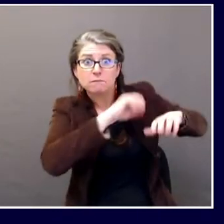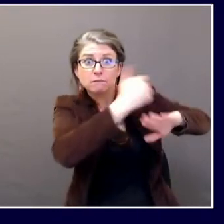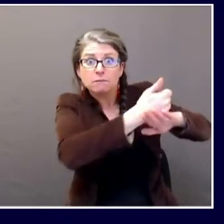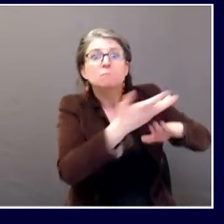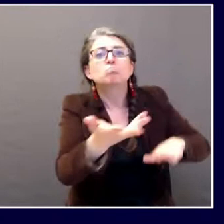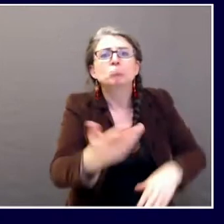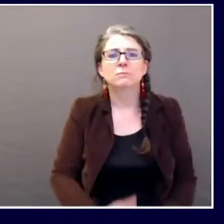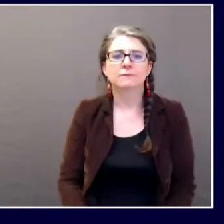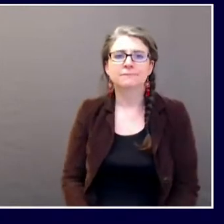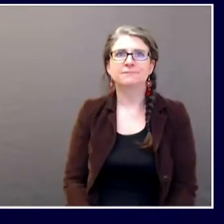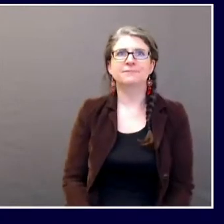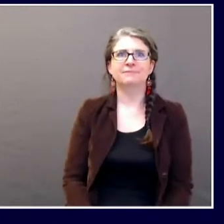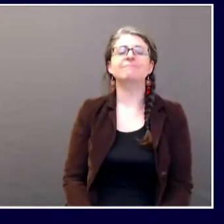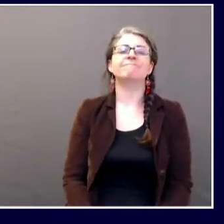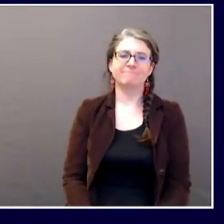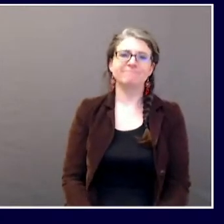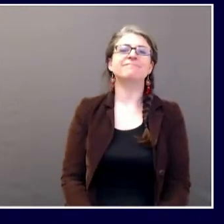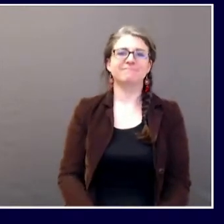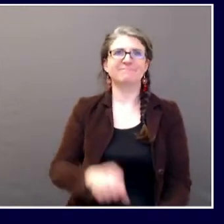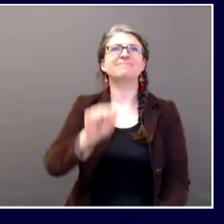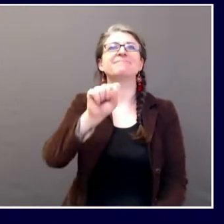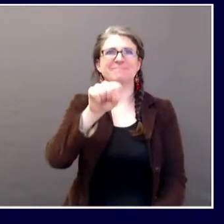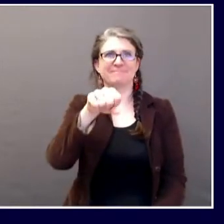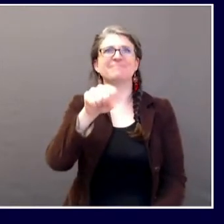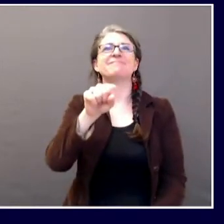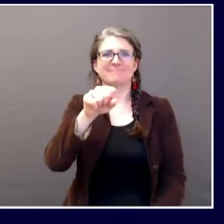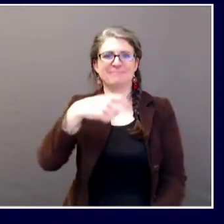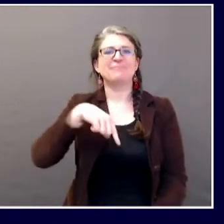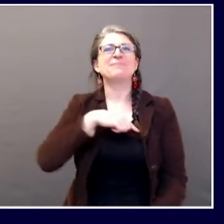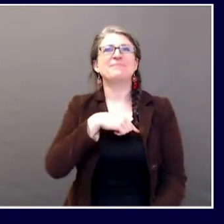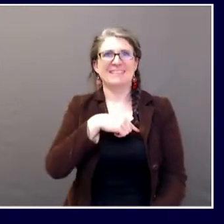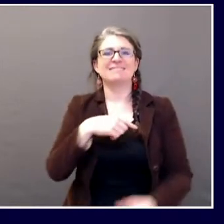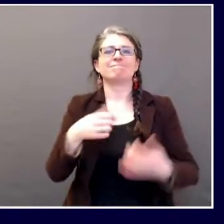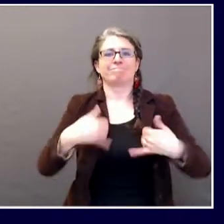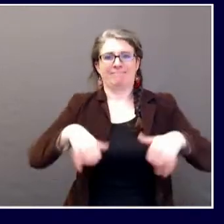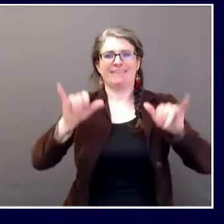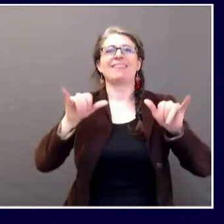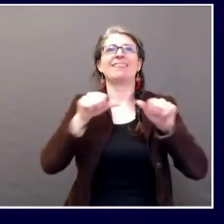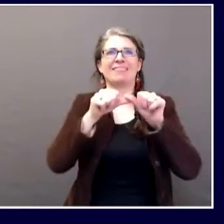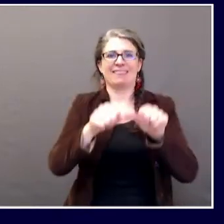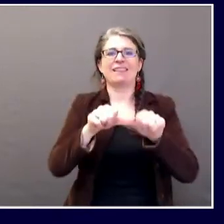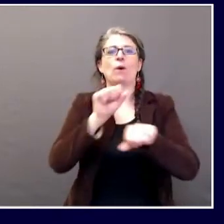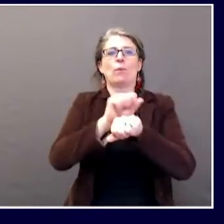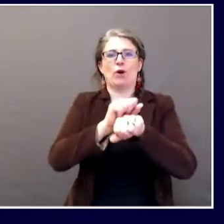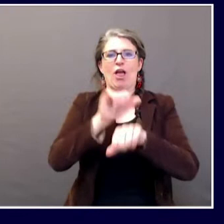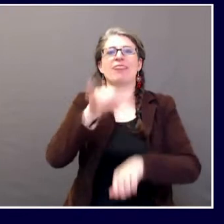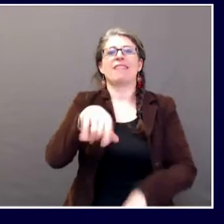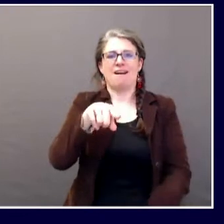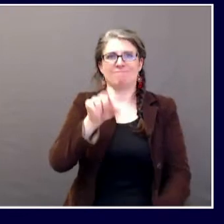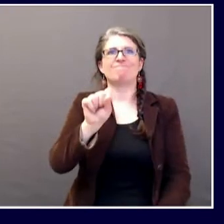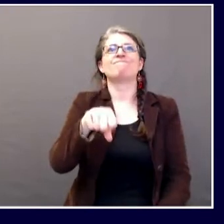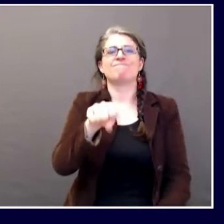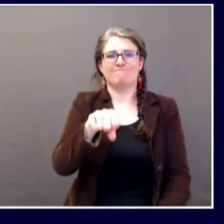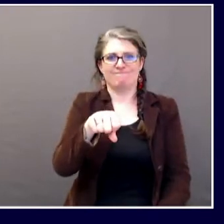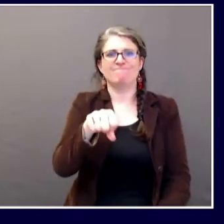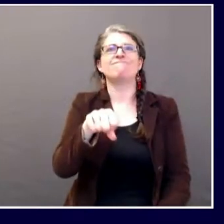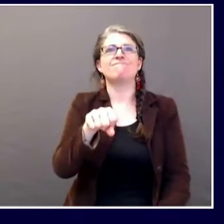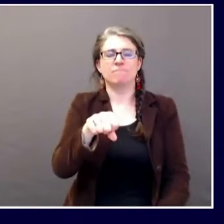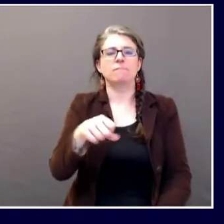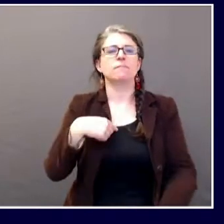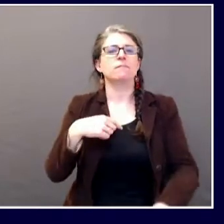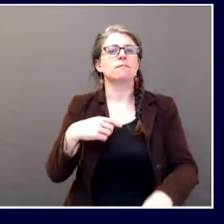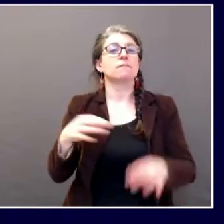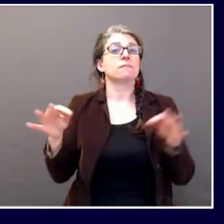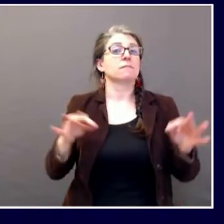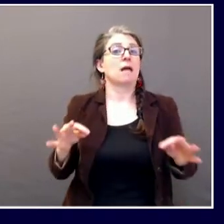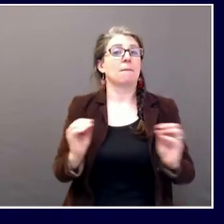progress. Brian, let me start by recapping what is currently what was offered to us